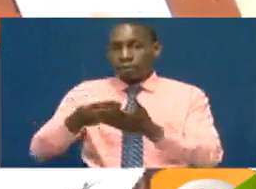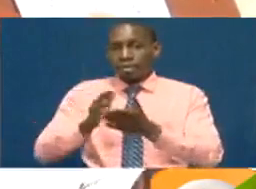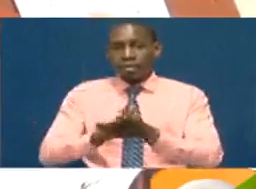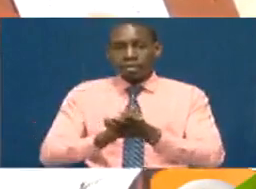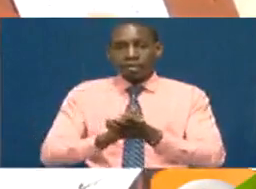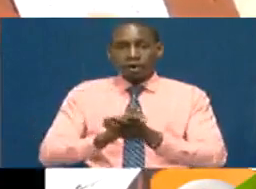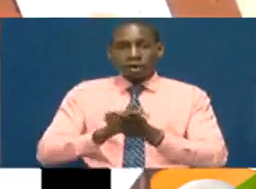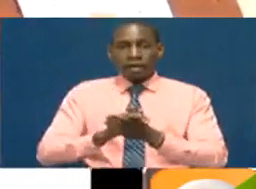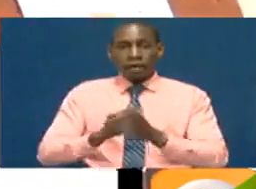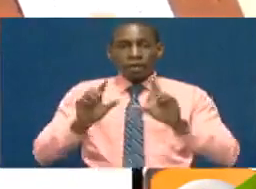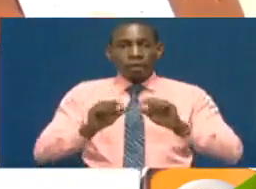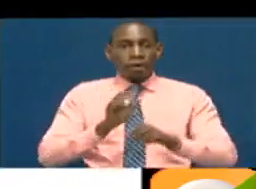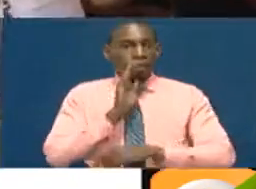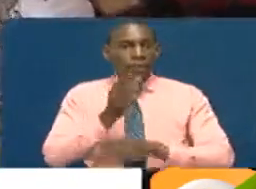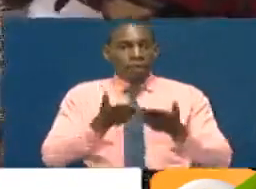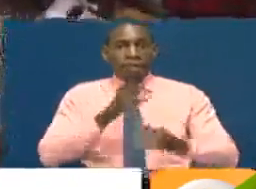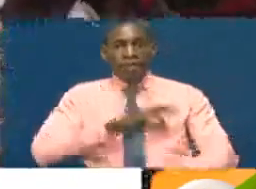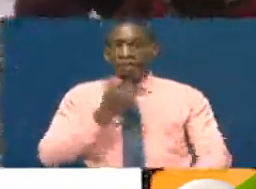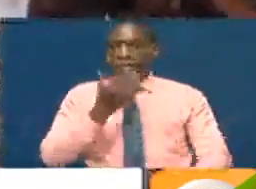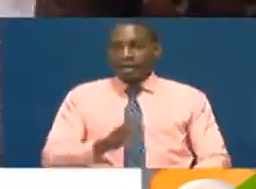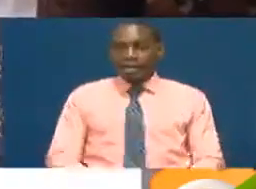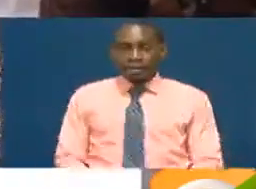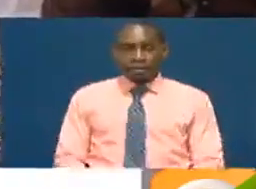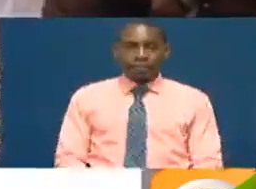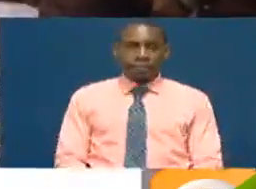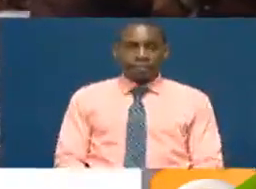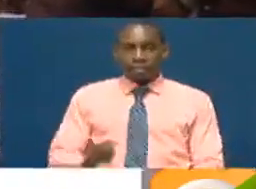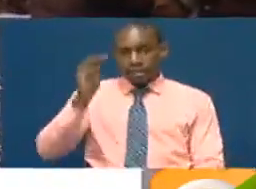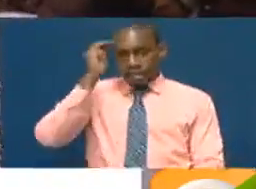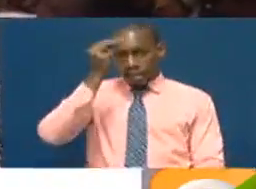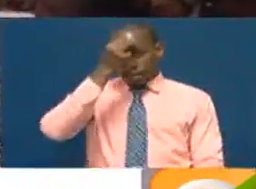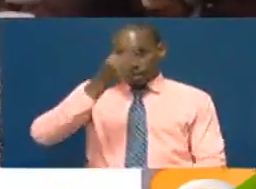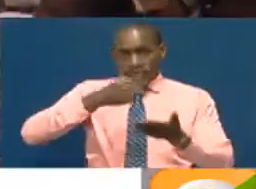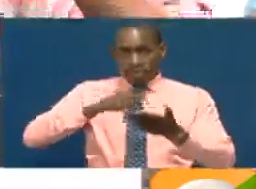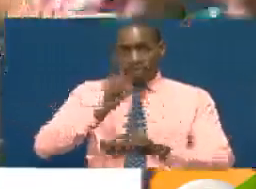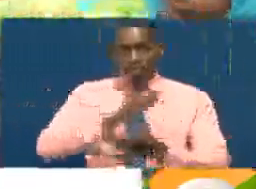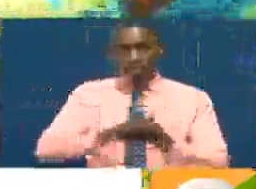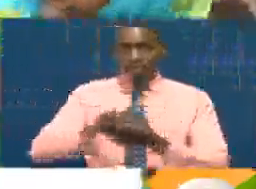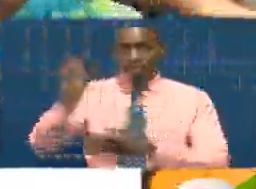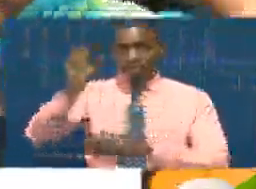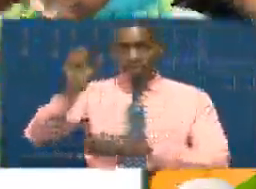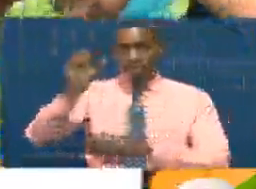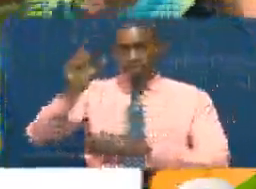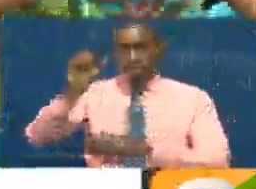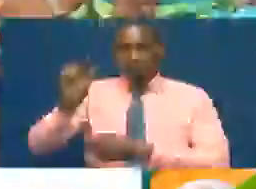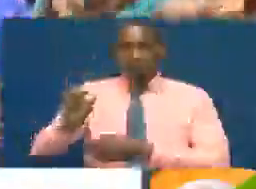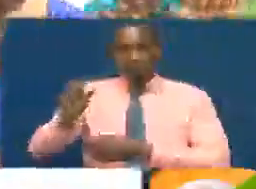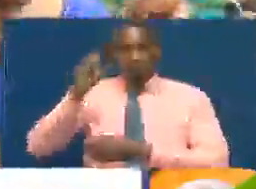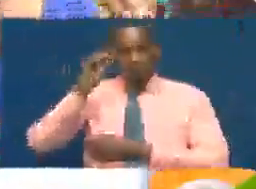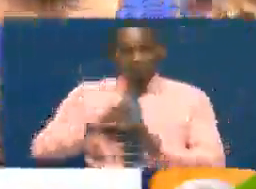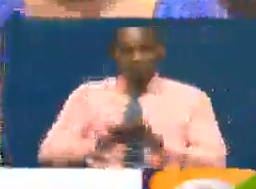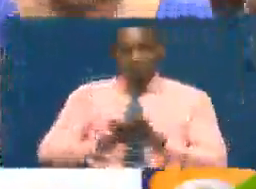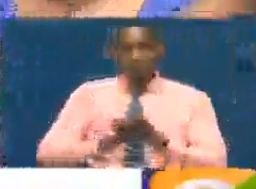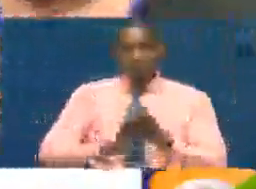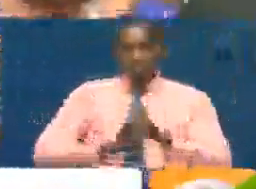yote tunasema itakuwa ni ya bure. Martha Karua's endorsement by the coastal chapter of the Maendeleo ya